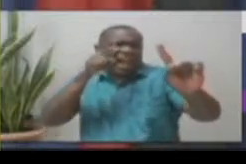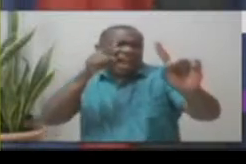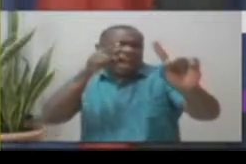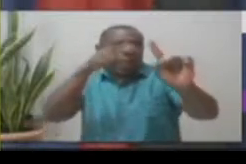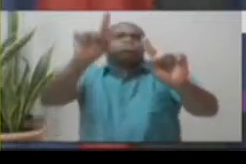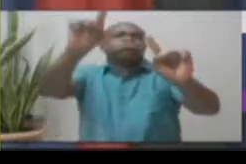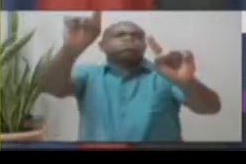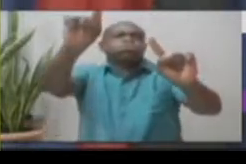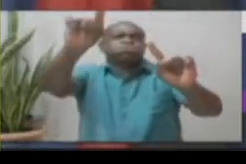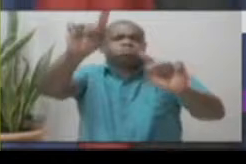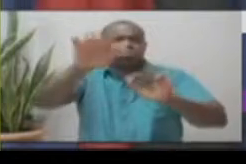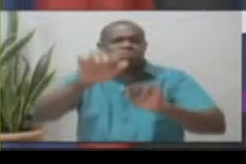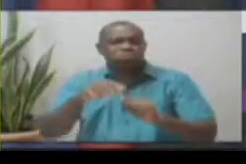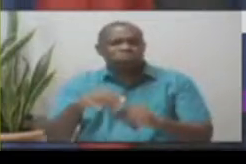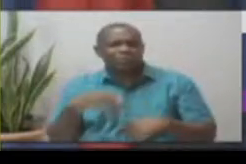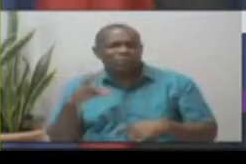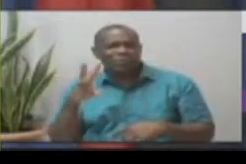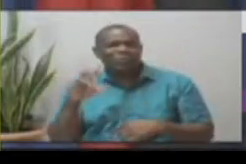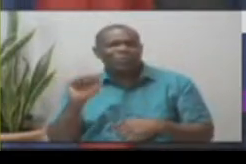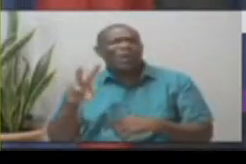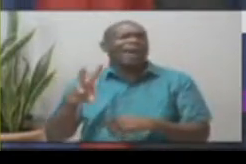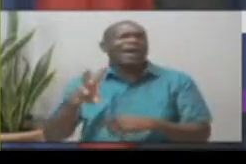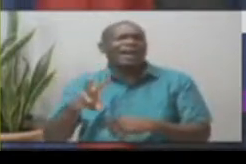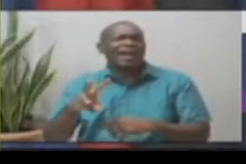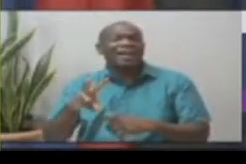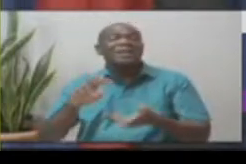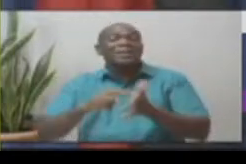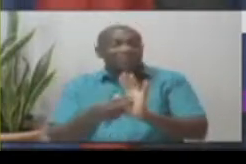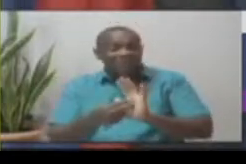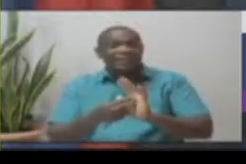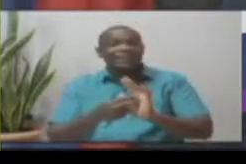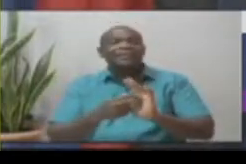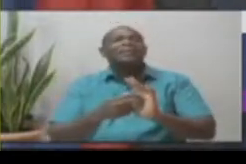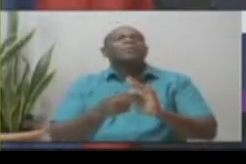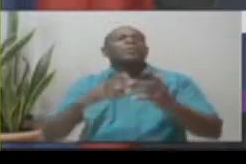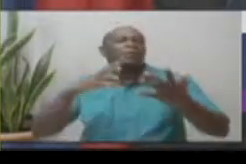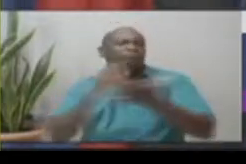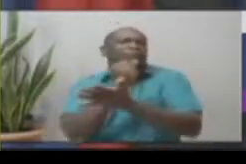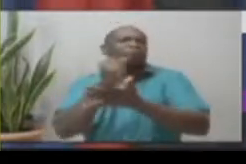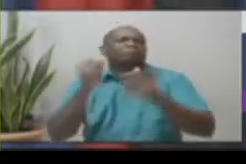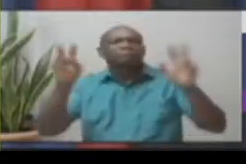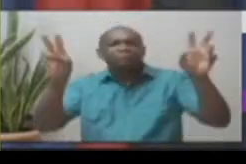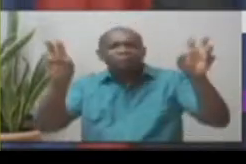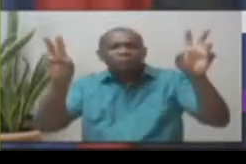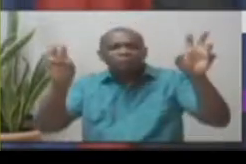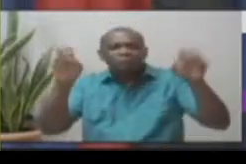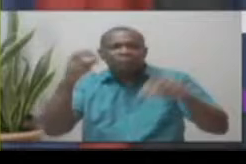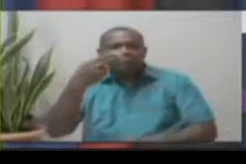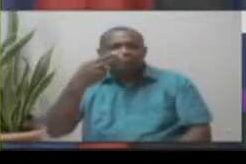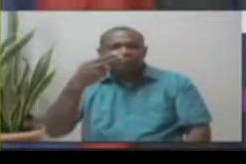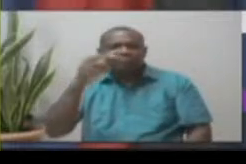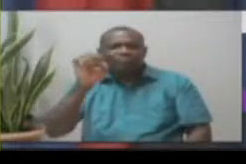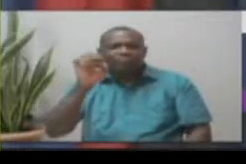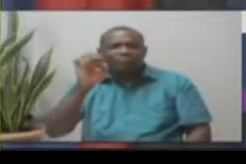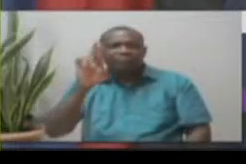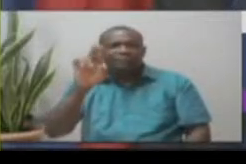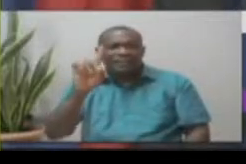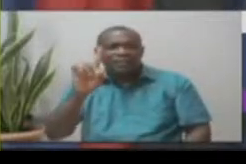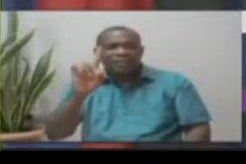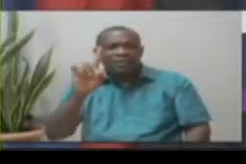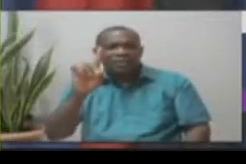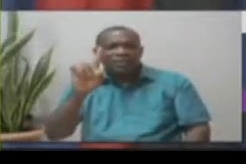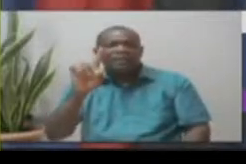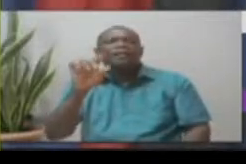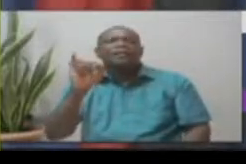response triggering immunity in the population at large. The rest of the population that is not counted in that 900,000